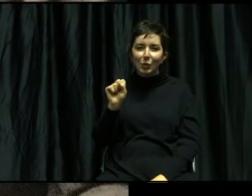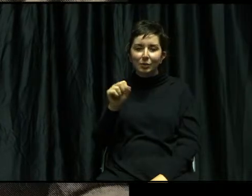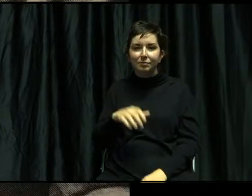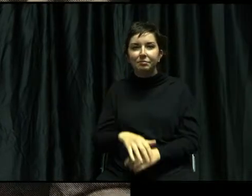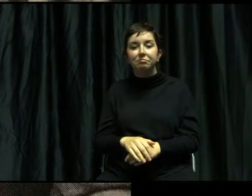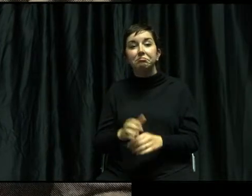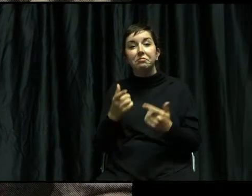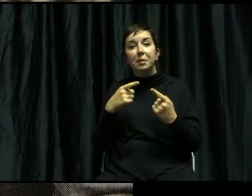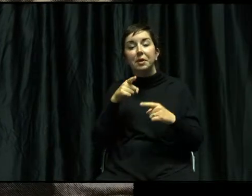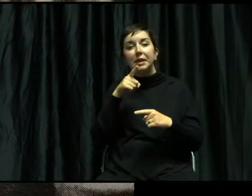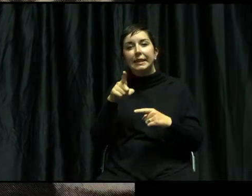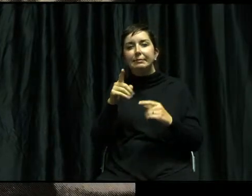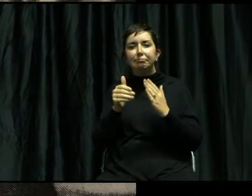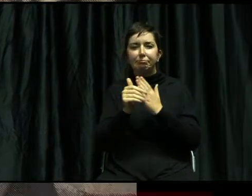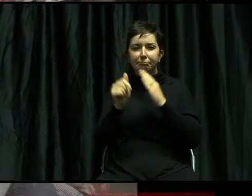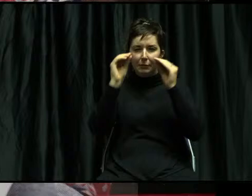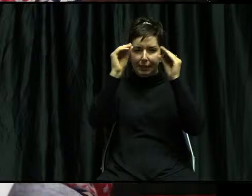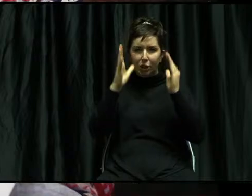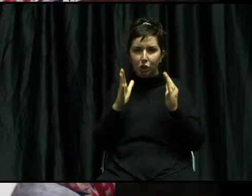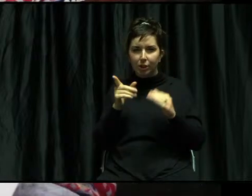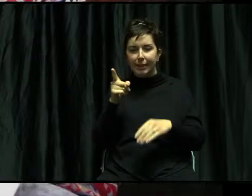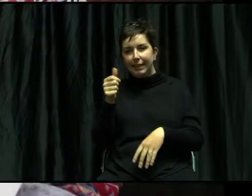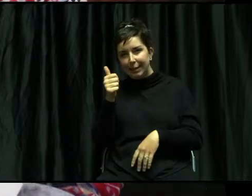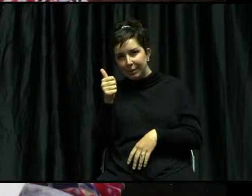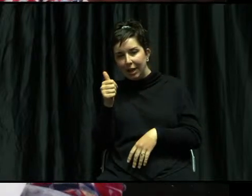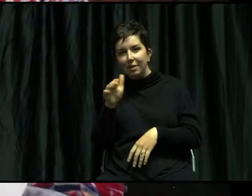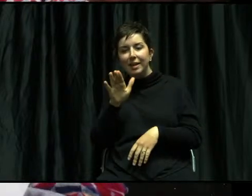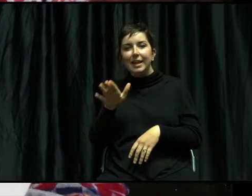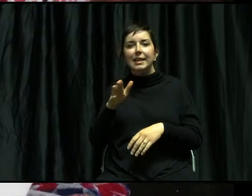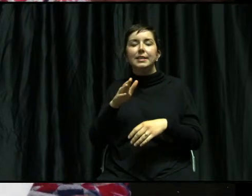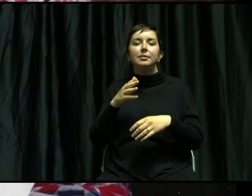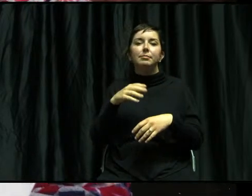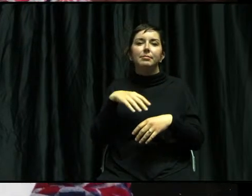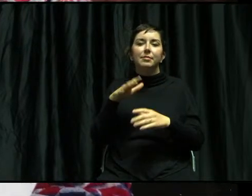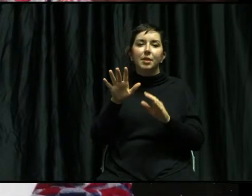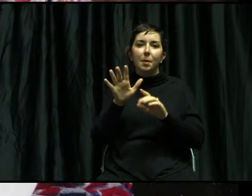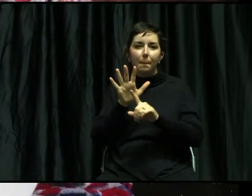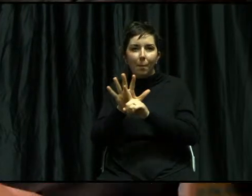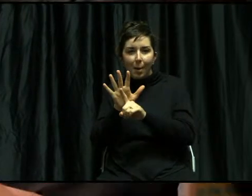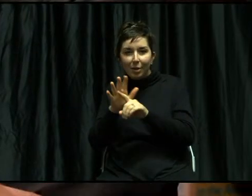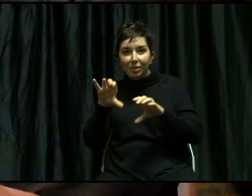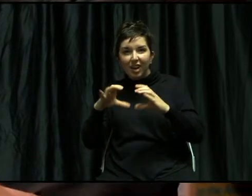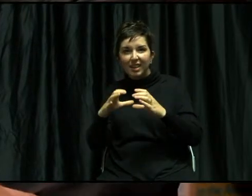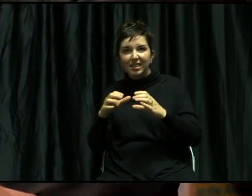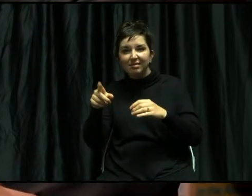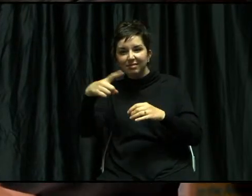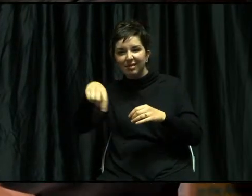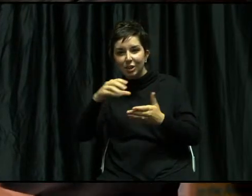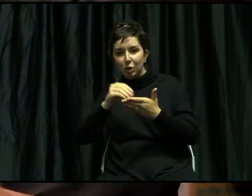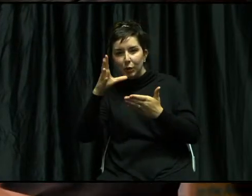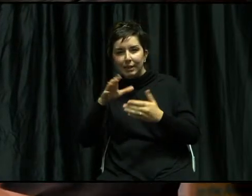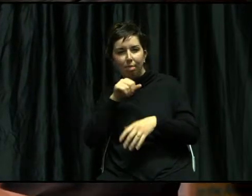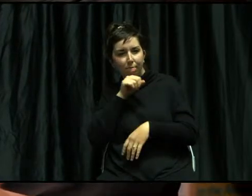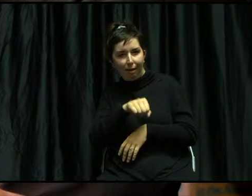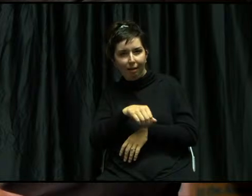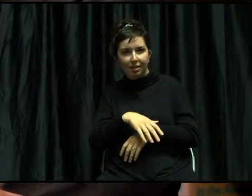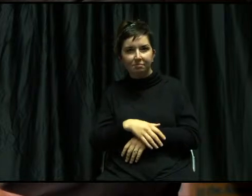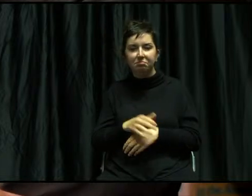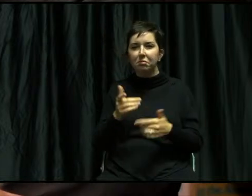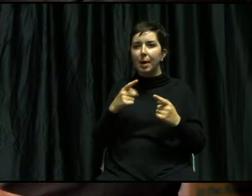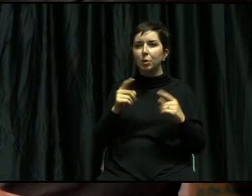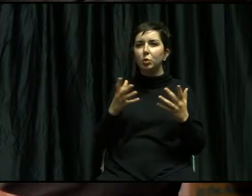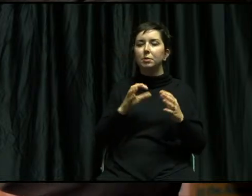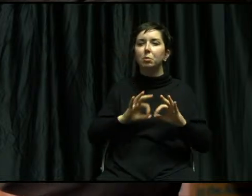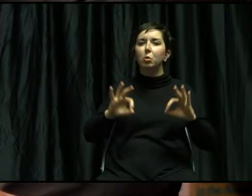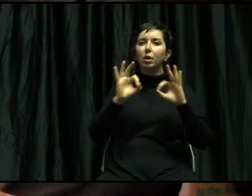As a master teacher, Dr. Sessions' popular classes are highly regarded among students. One thing that has always been important to